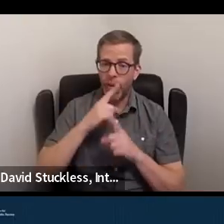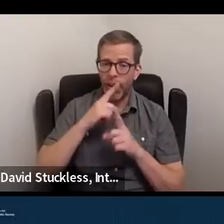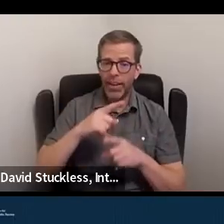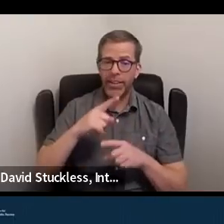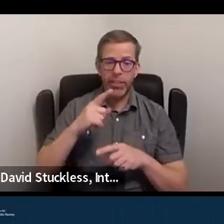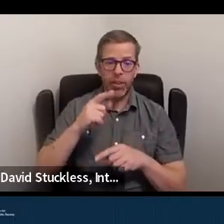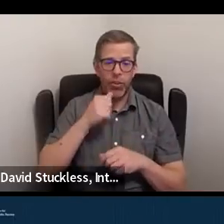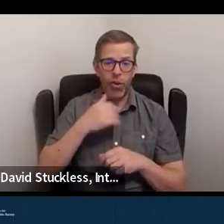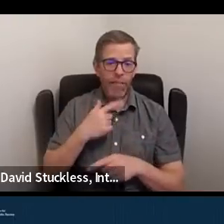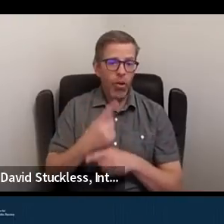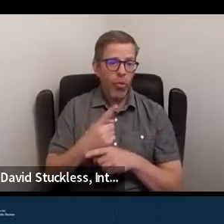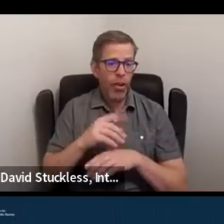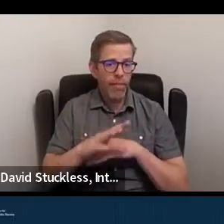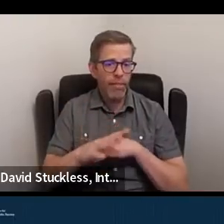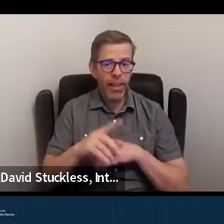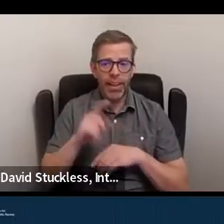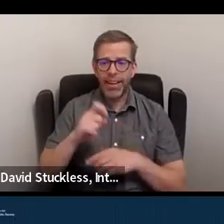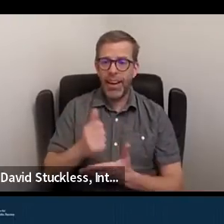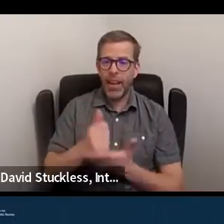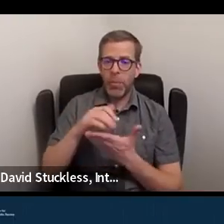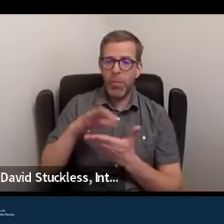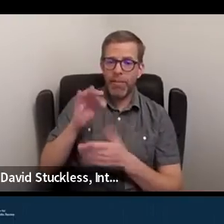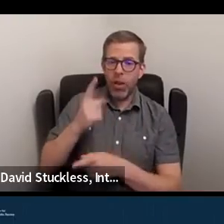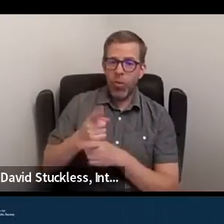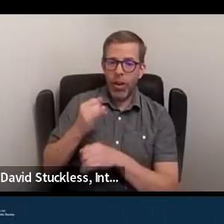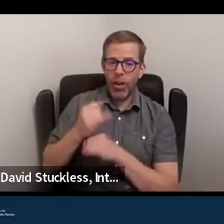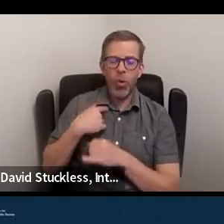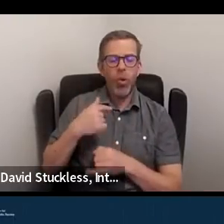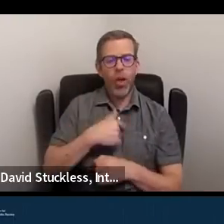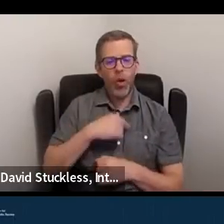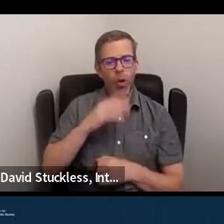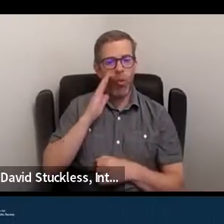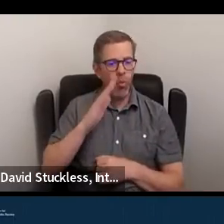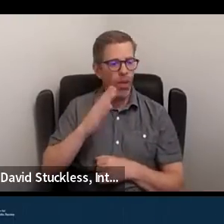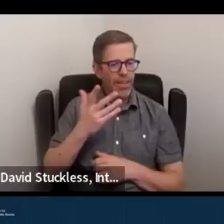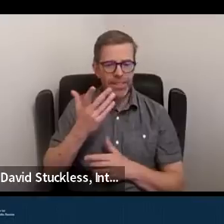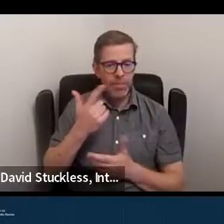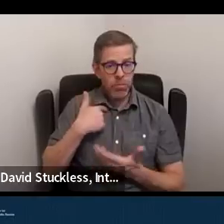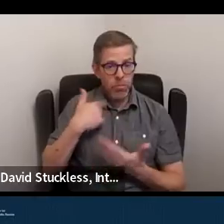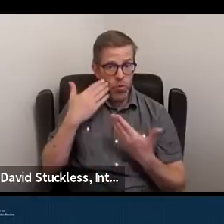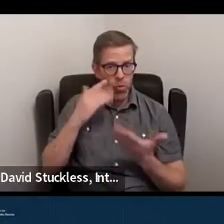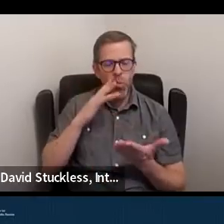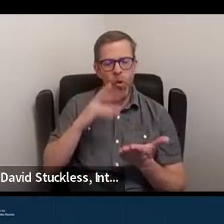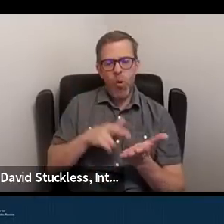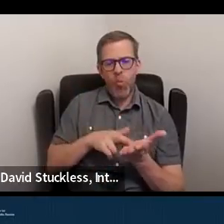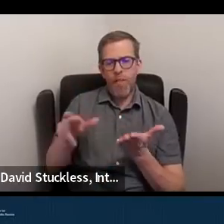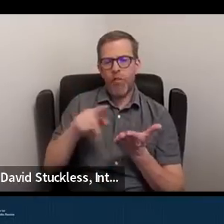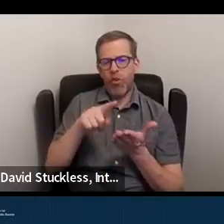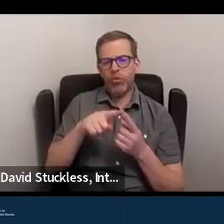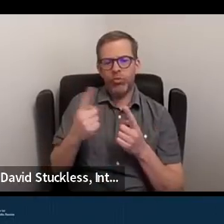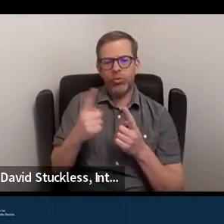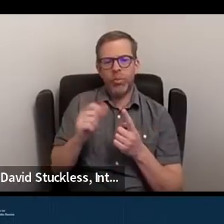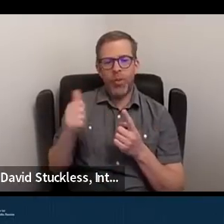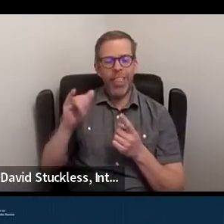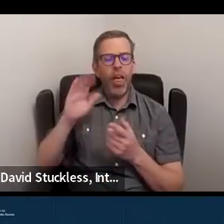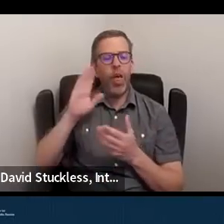find the right institute, we will refer you to somebody else that is going to be able to help